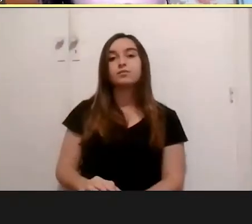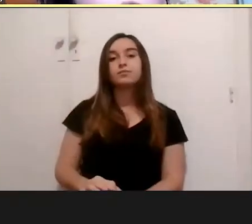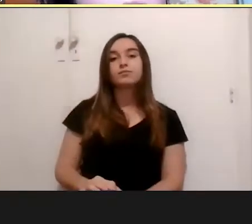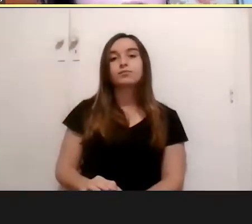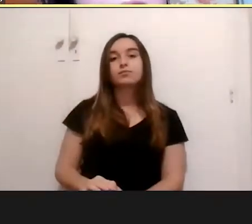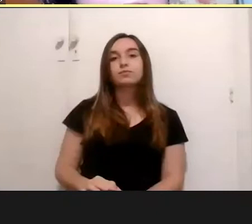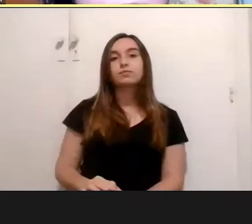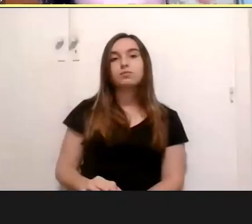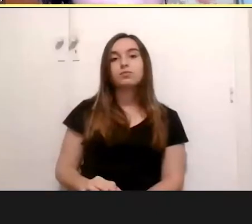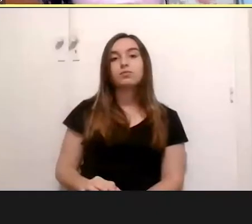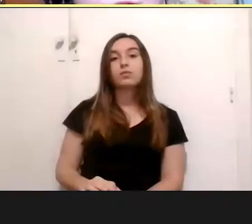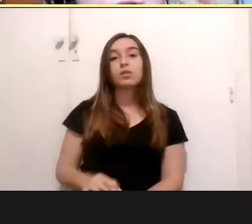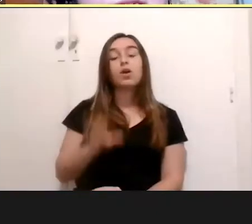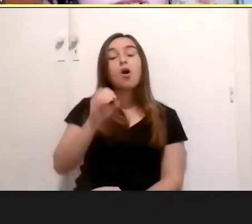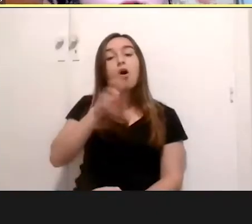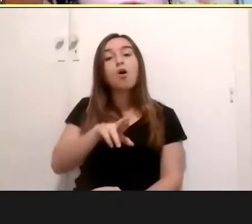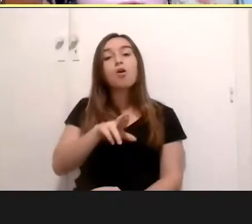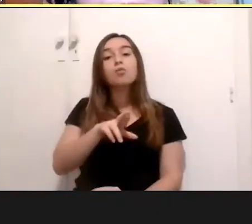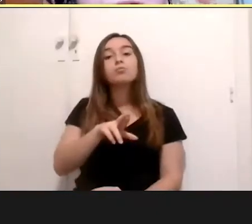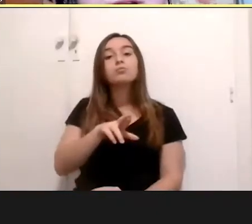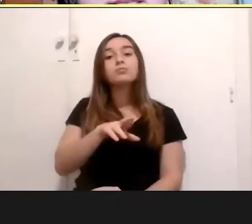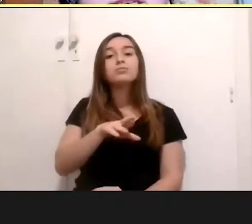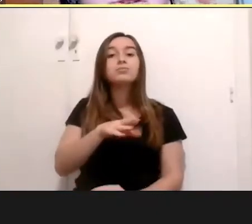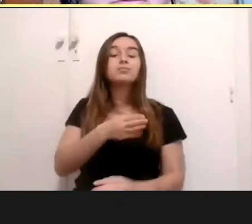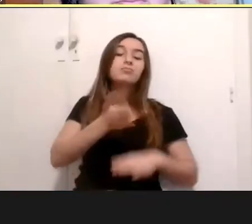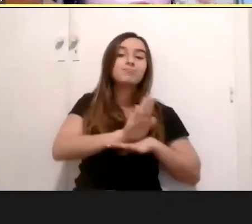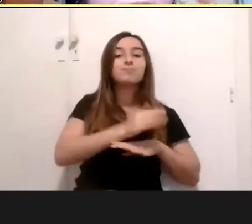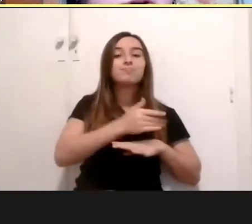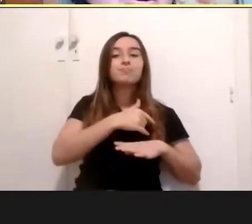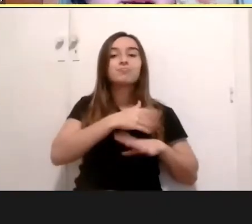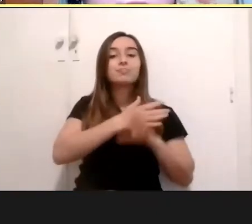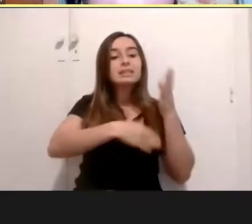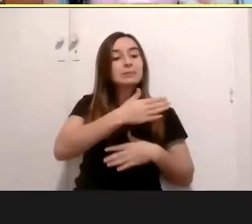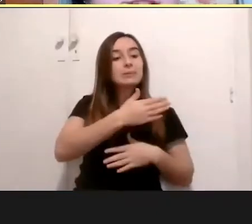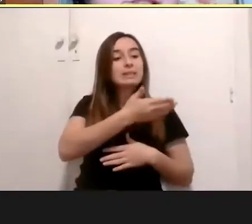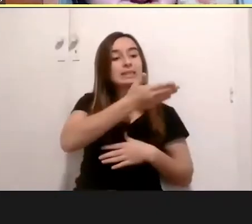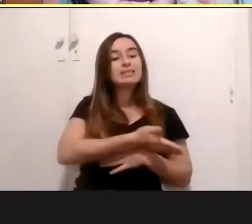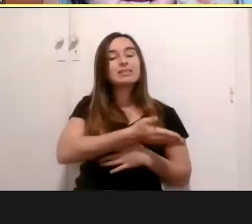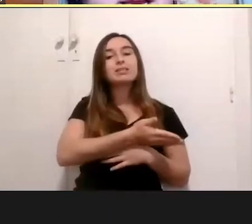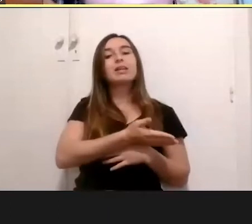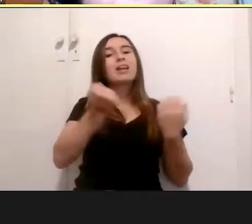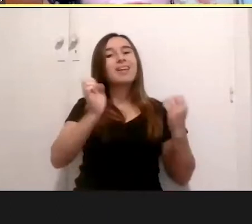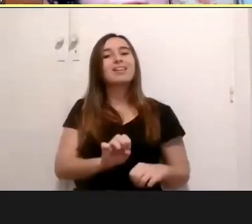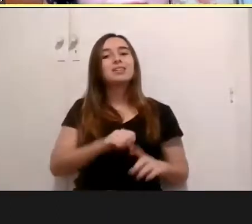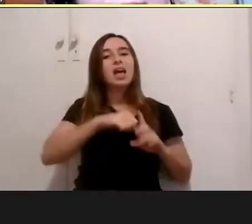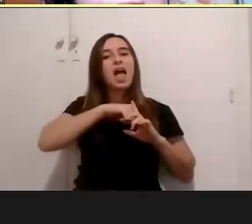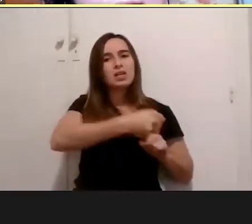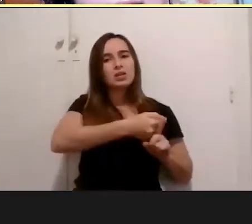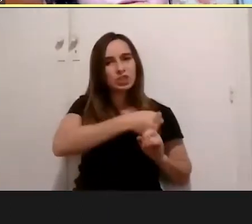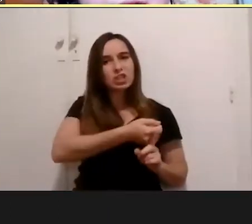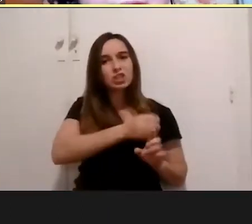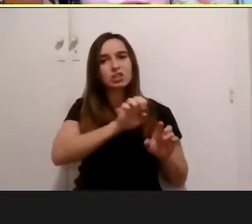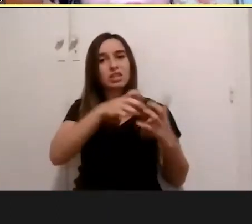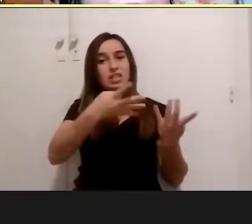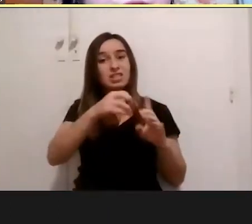low abilities to manage risks or experiences of bullying or exploitation in internet can